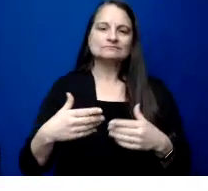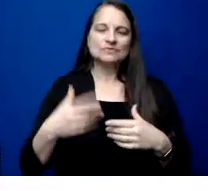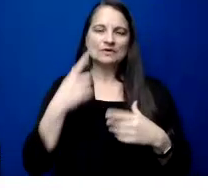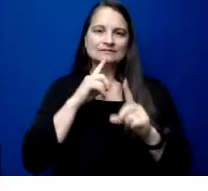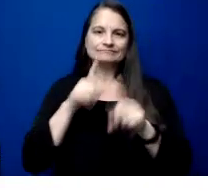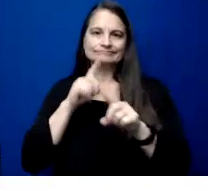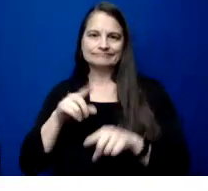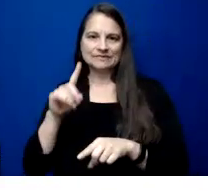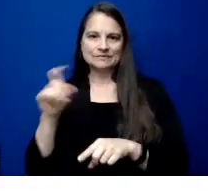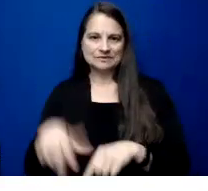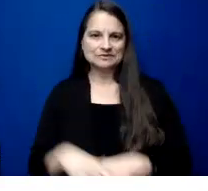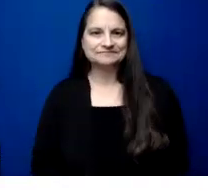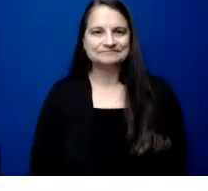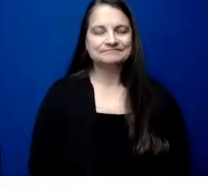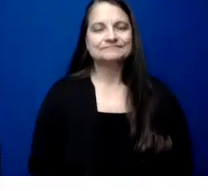questions.